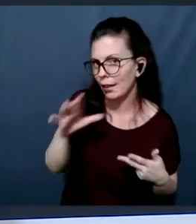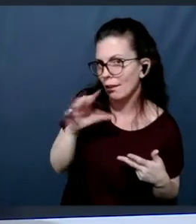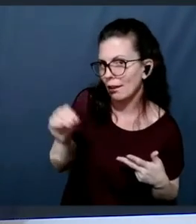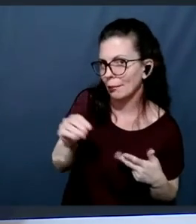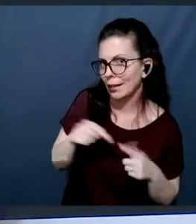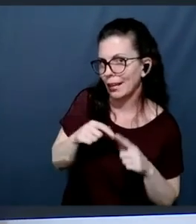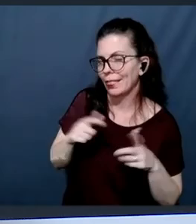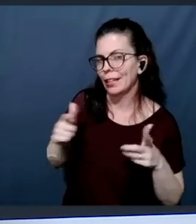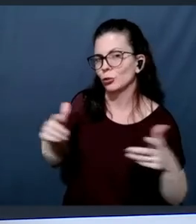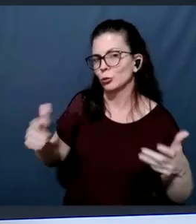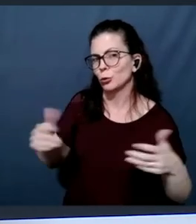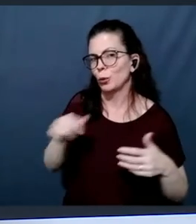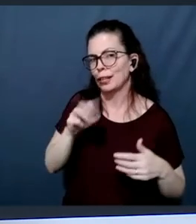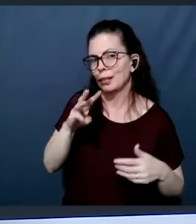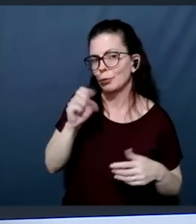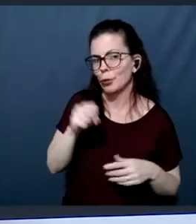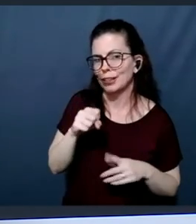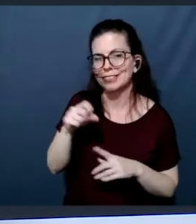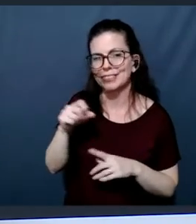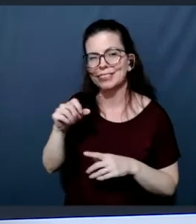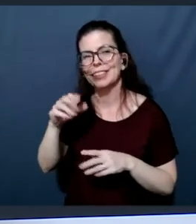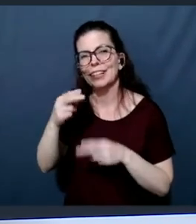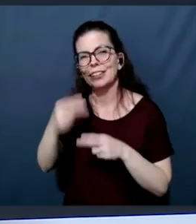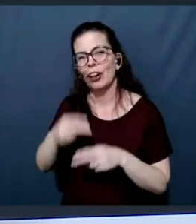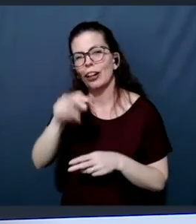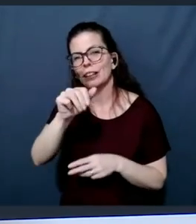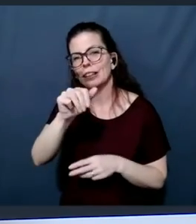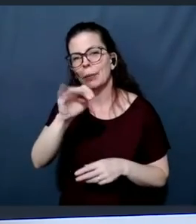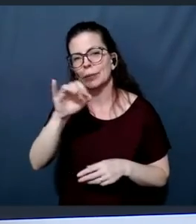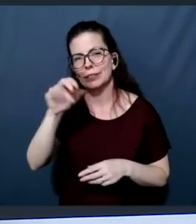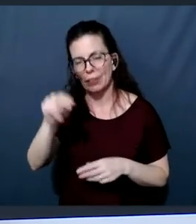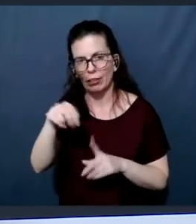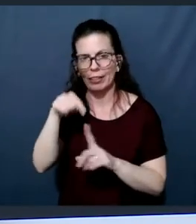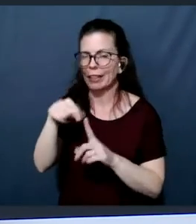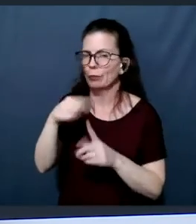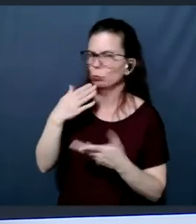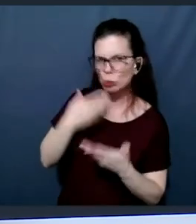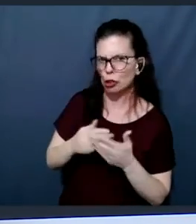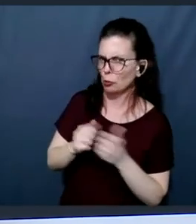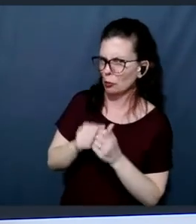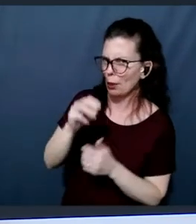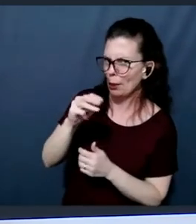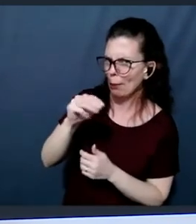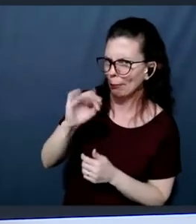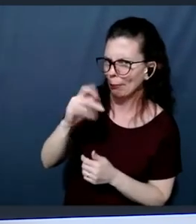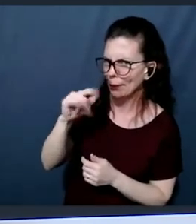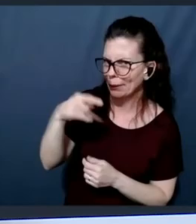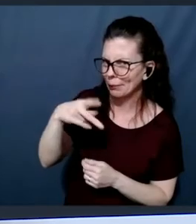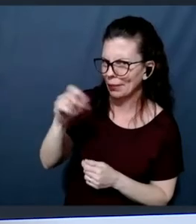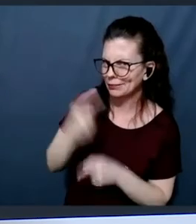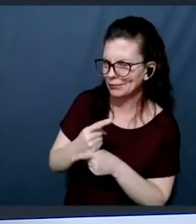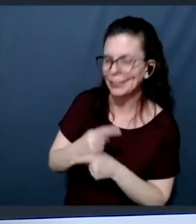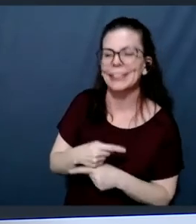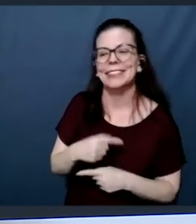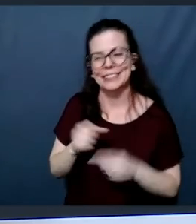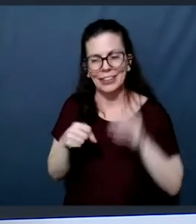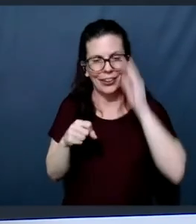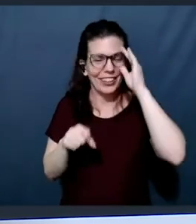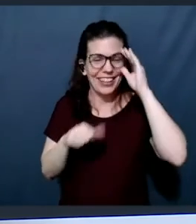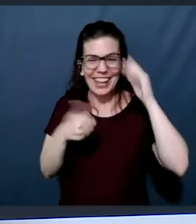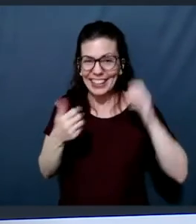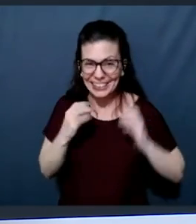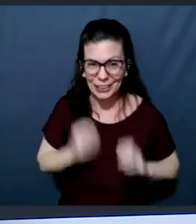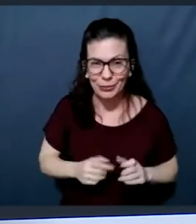AWS is a company called Amazon, which did Marketplace pretty well, Yep. right? So, any customer of AWS now